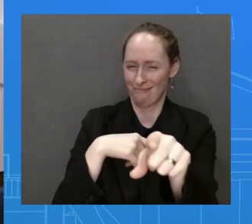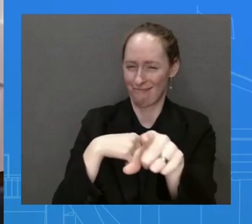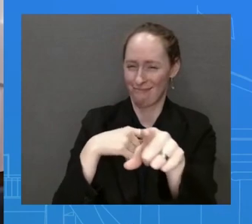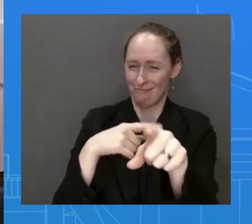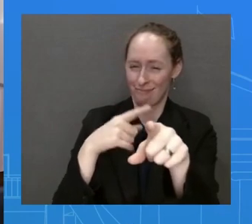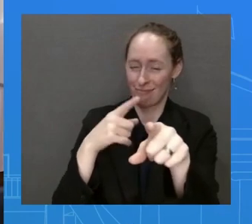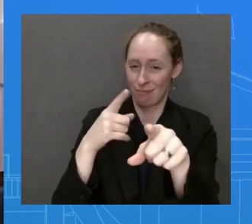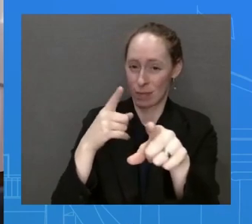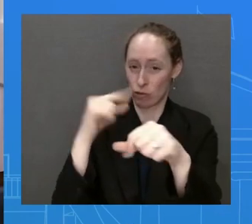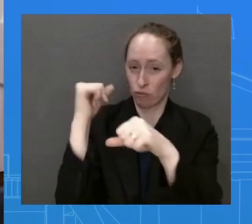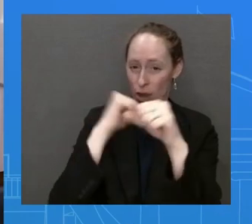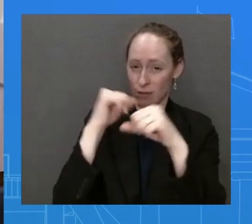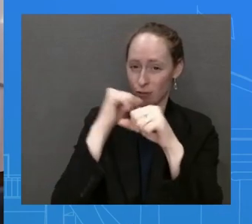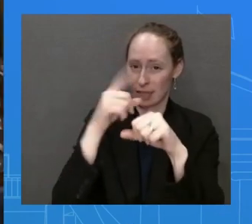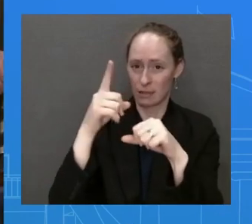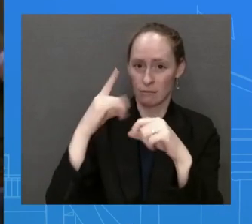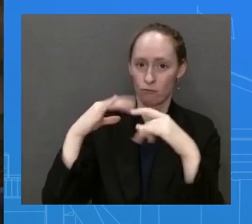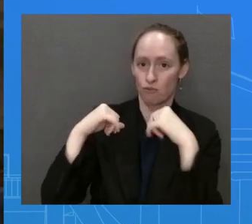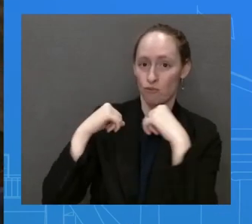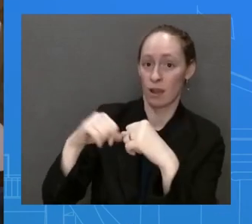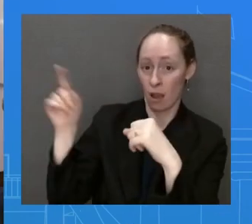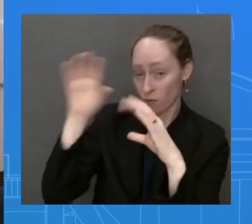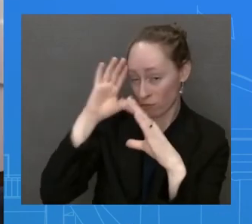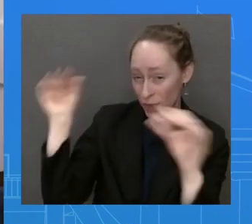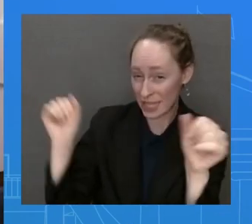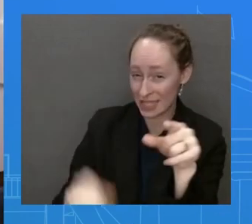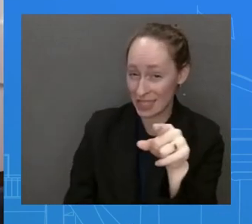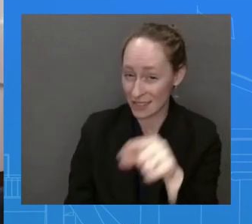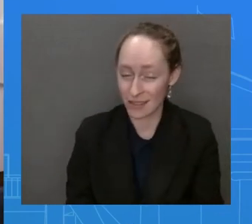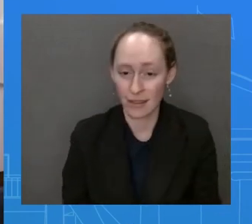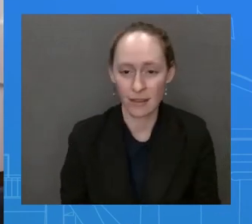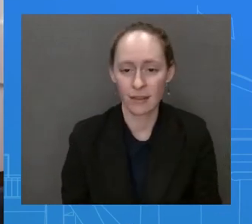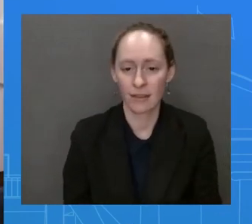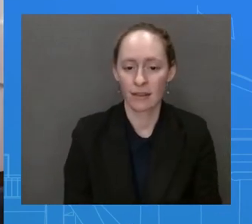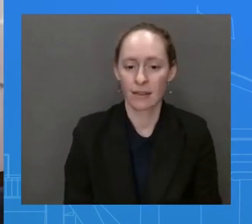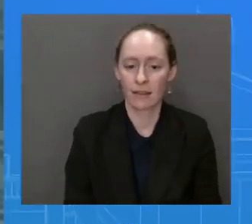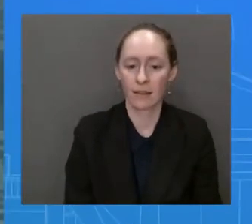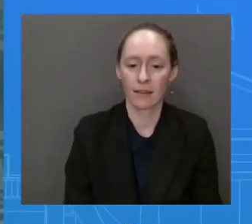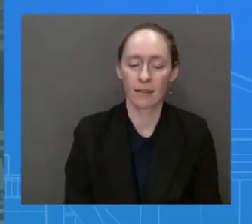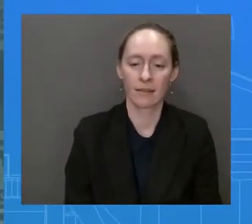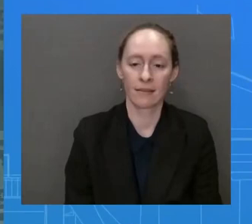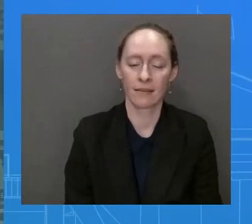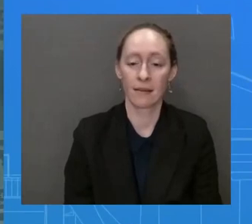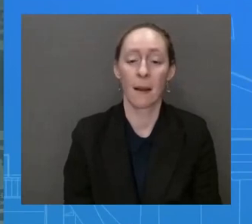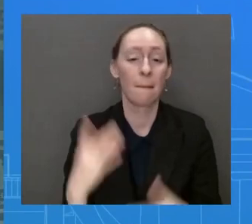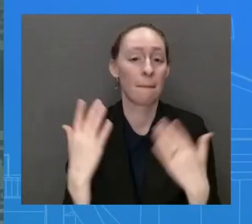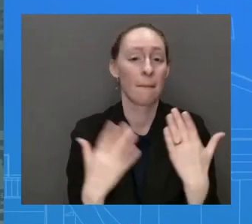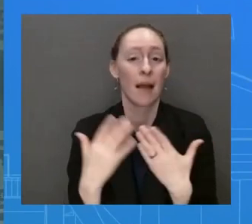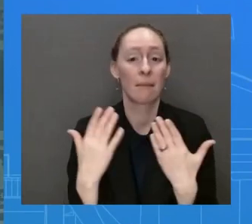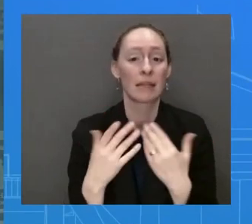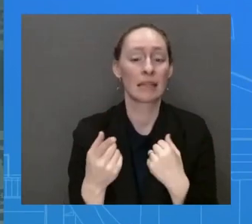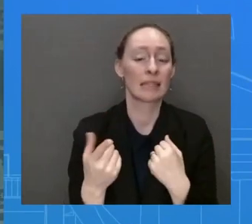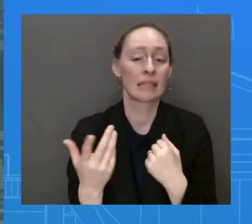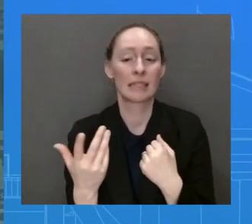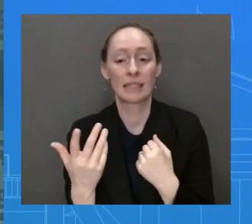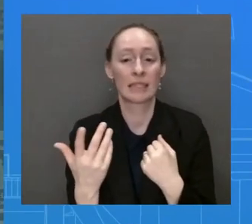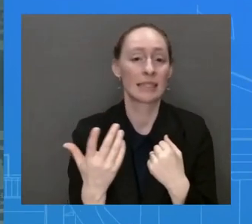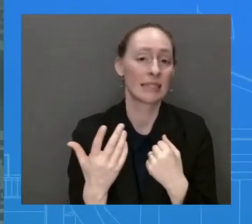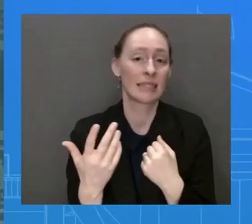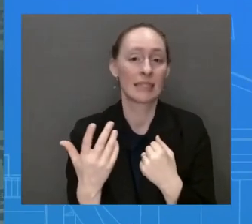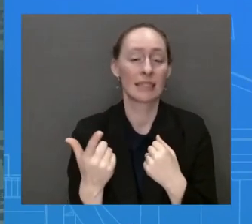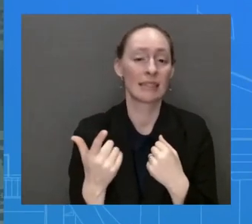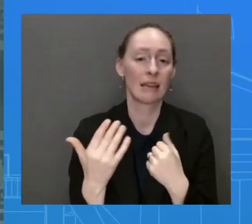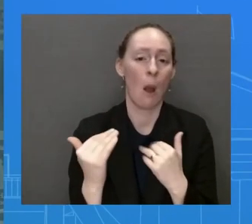expectation here that this would have remained a private matter and not have been subject to public disclosure? Look, Stephen, that's your version of the case. I've been very clear